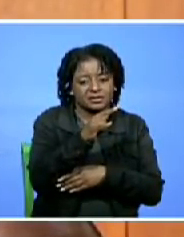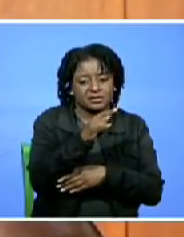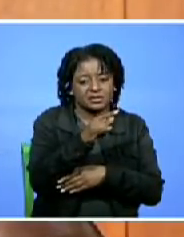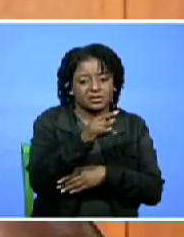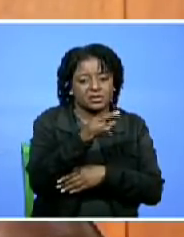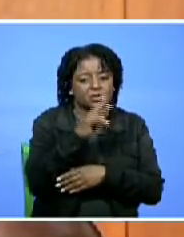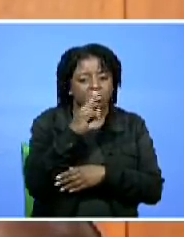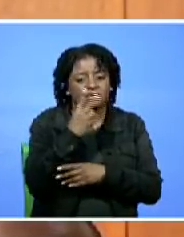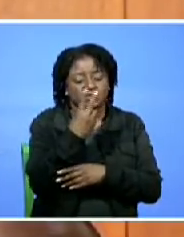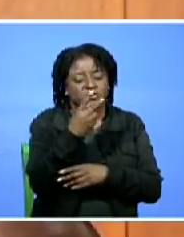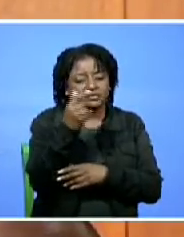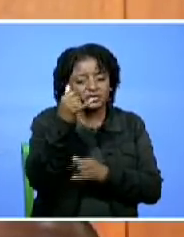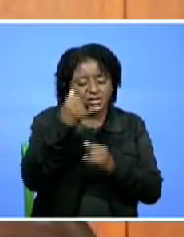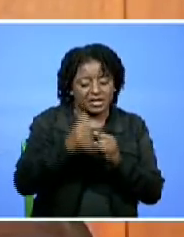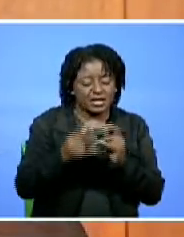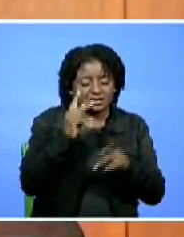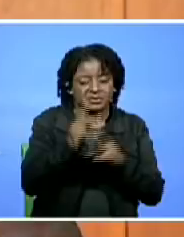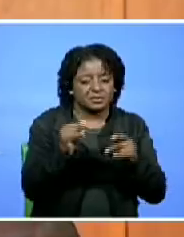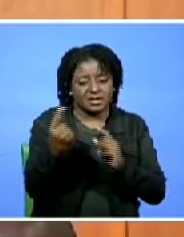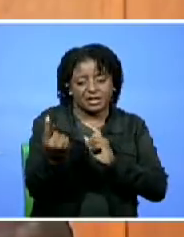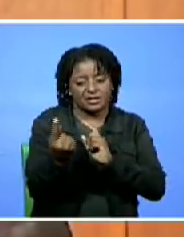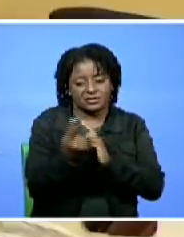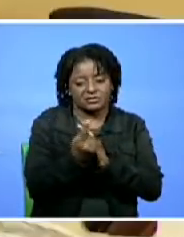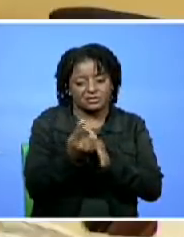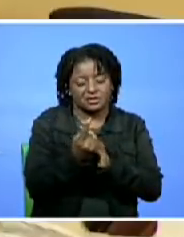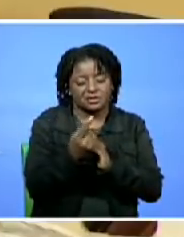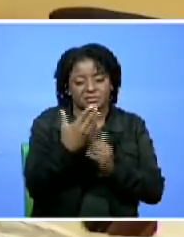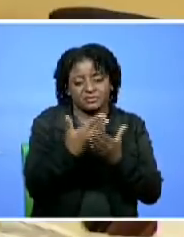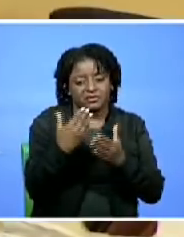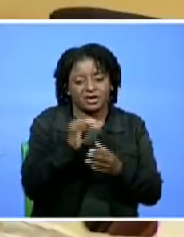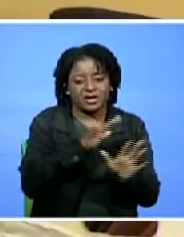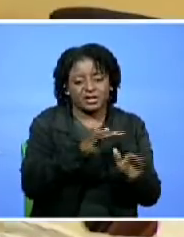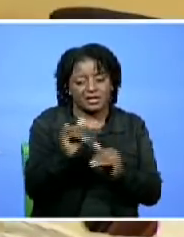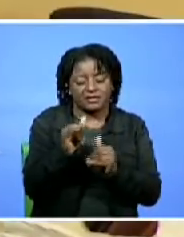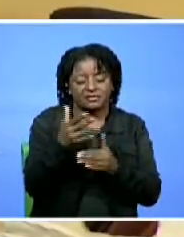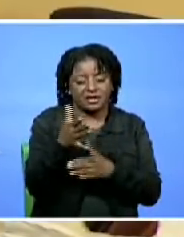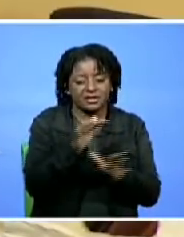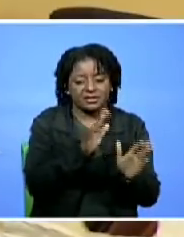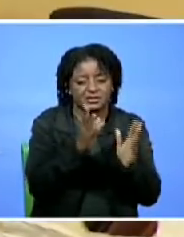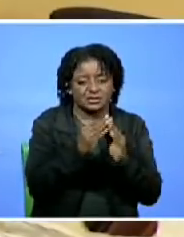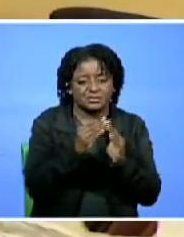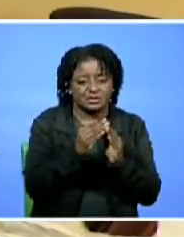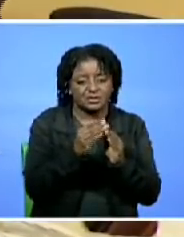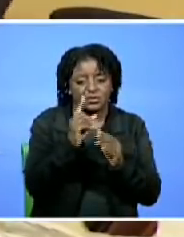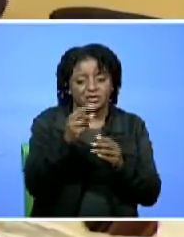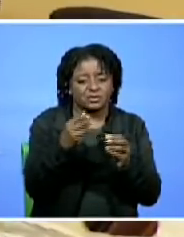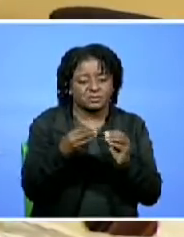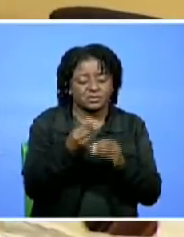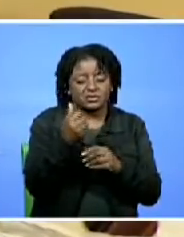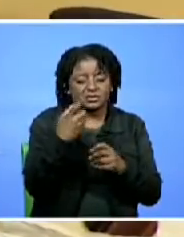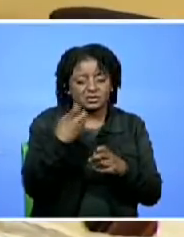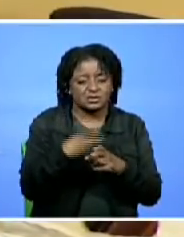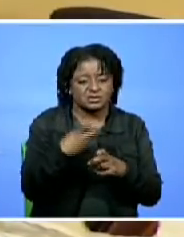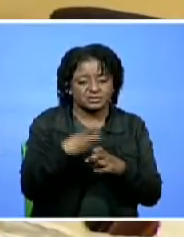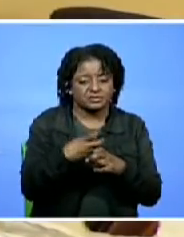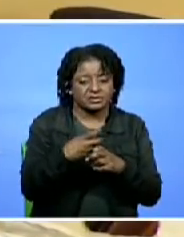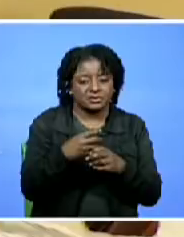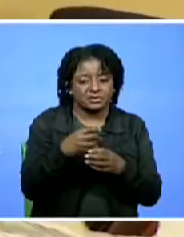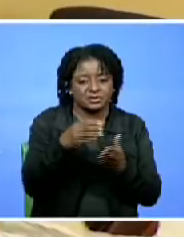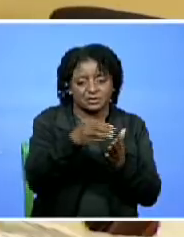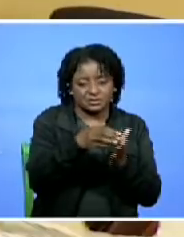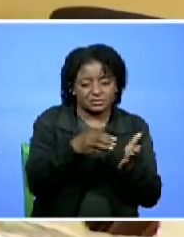were two of the last people I greeted before I left that assembly. One of the most difficult passages we have in the Word of God is, in all